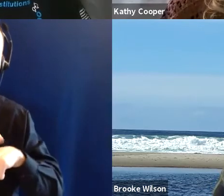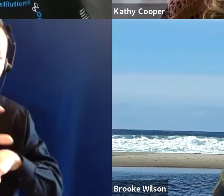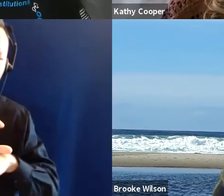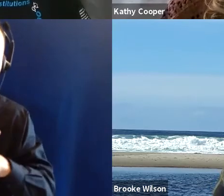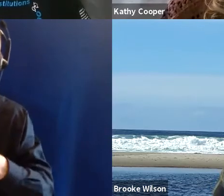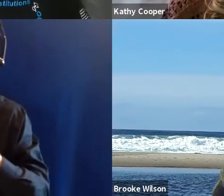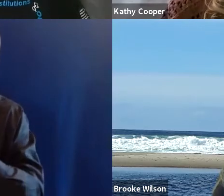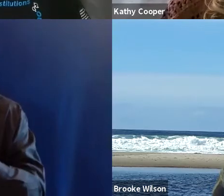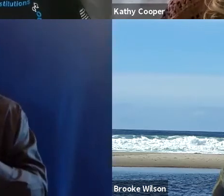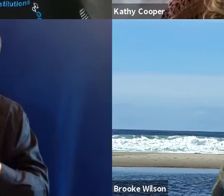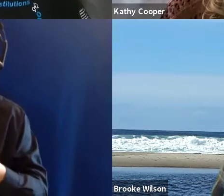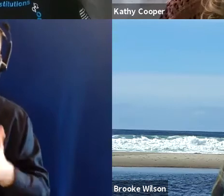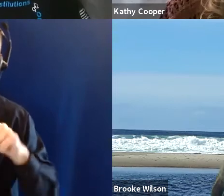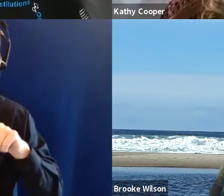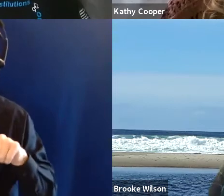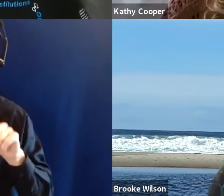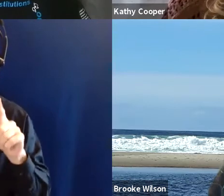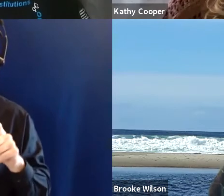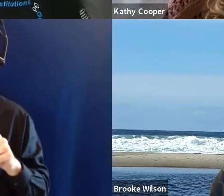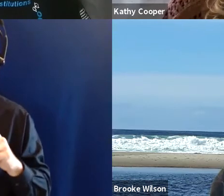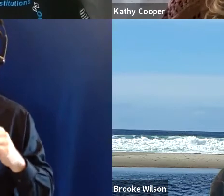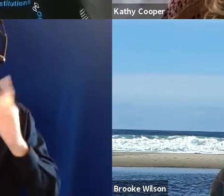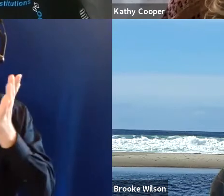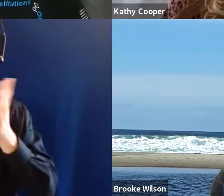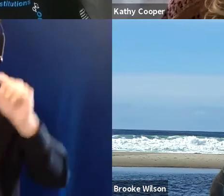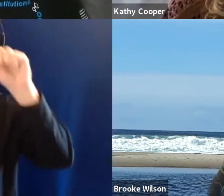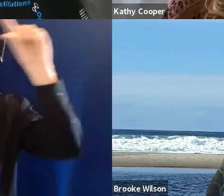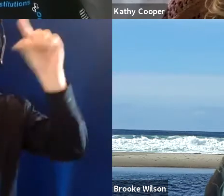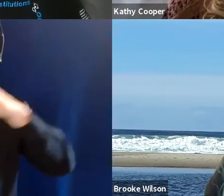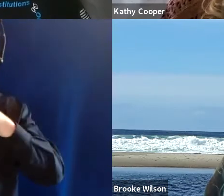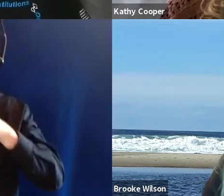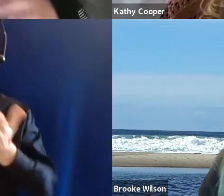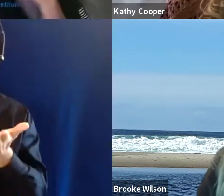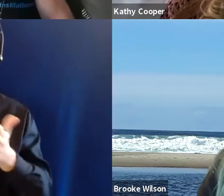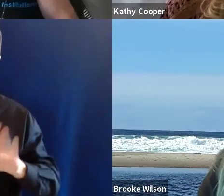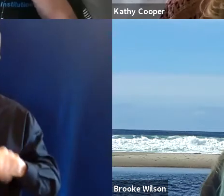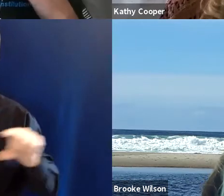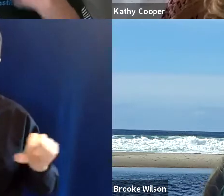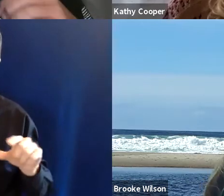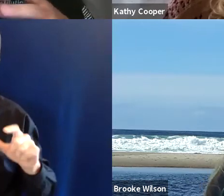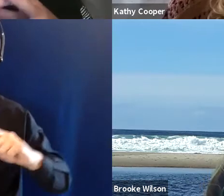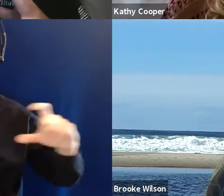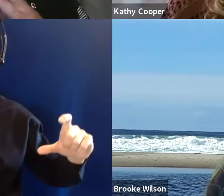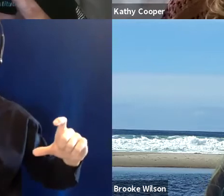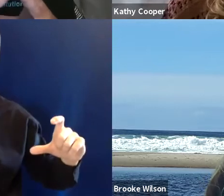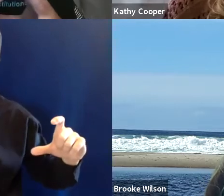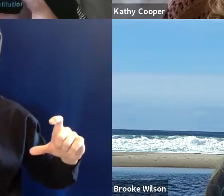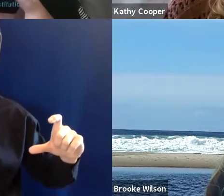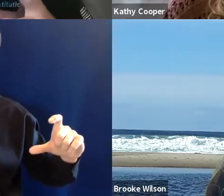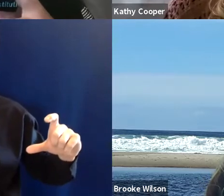you're using. It will be either at the top or the bottom of the screen. This is where you will find the closed captioning for